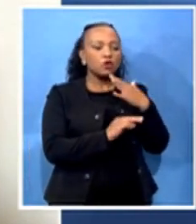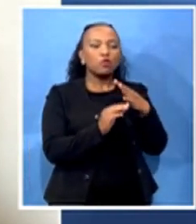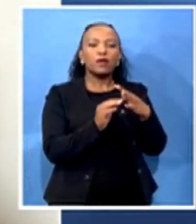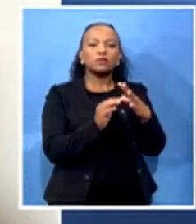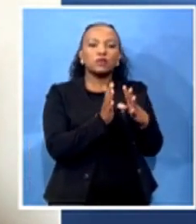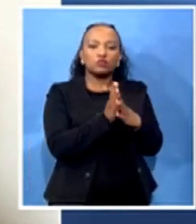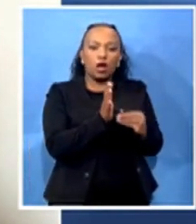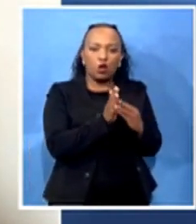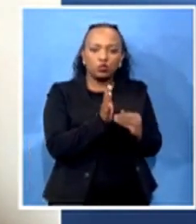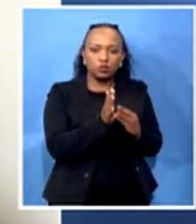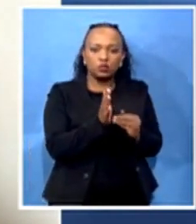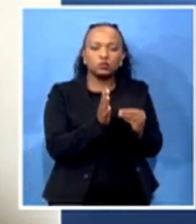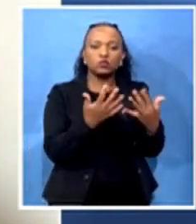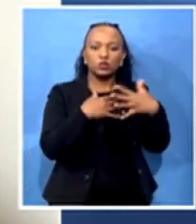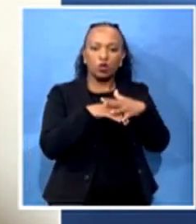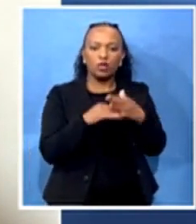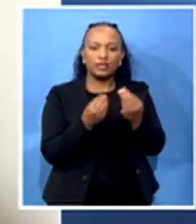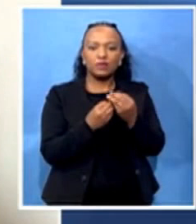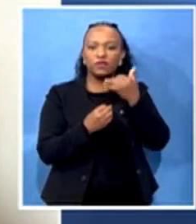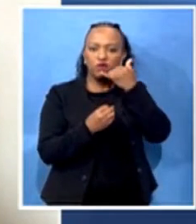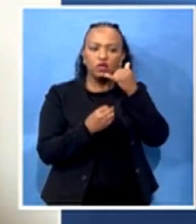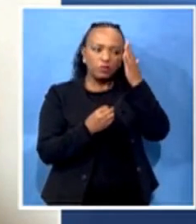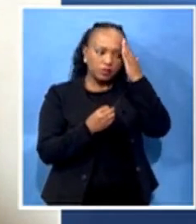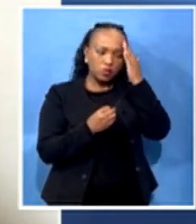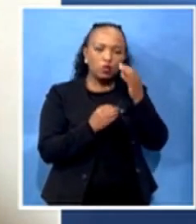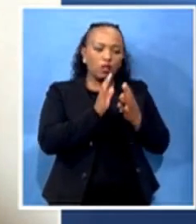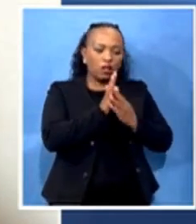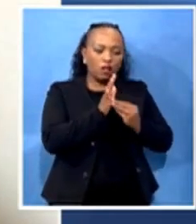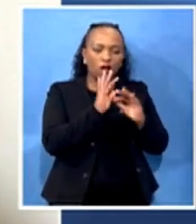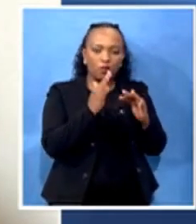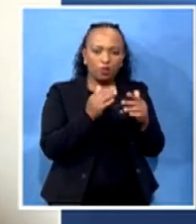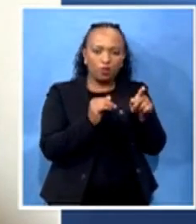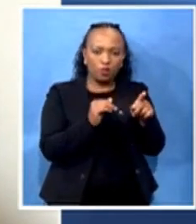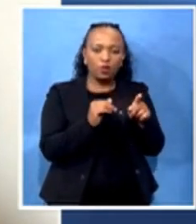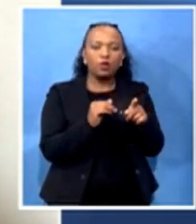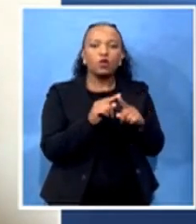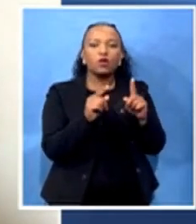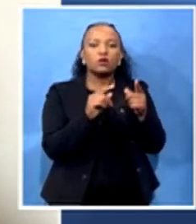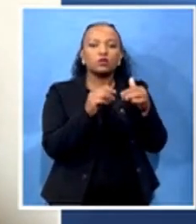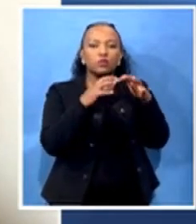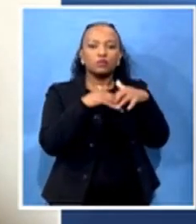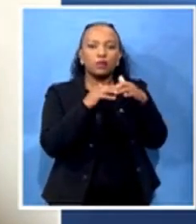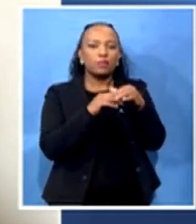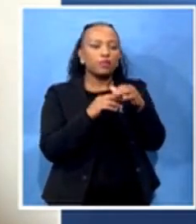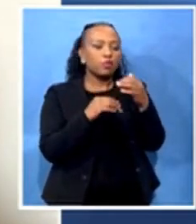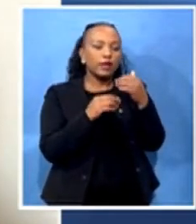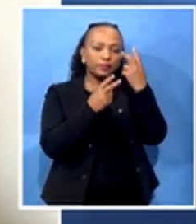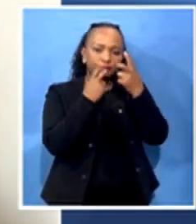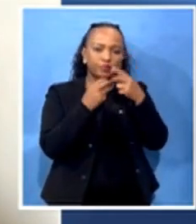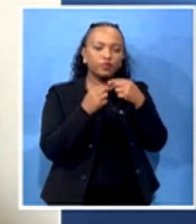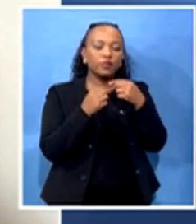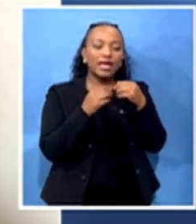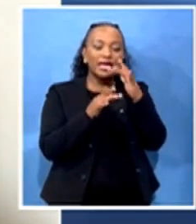know what to install, which typically involves you going to search around the internet every time you want to translate something. So with this